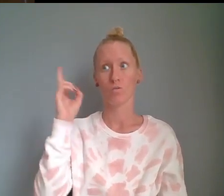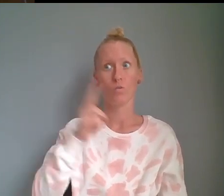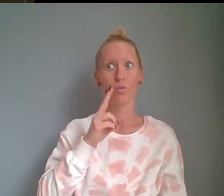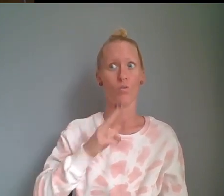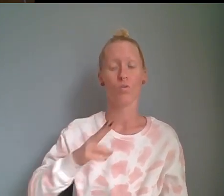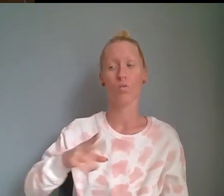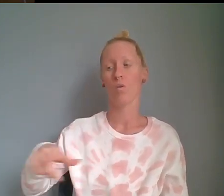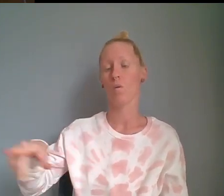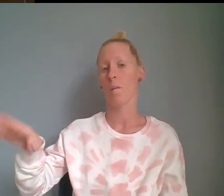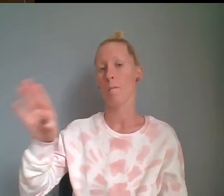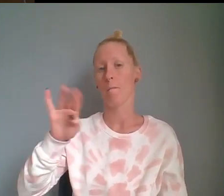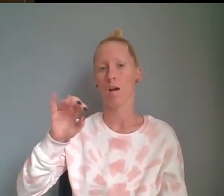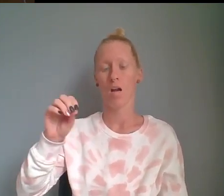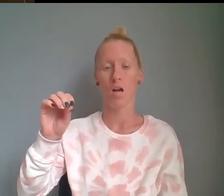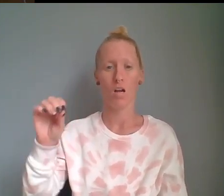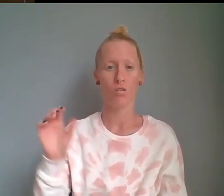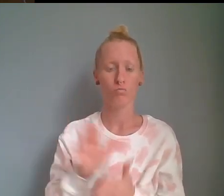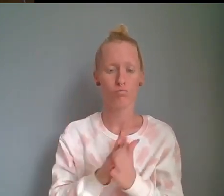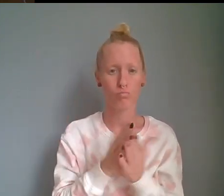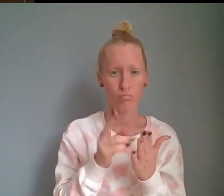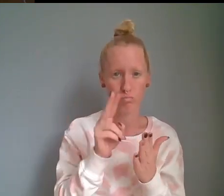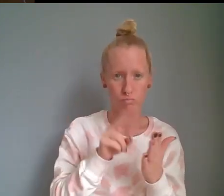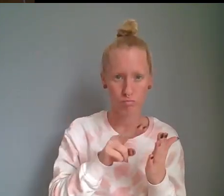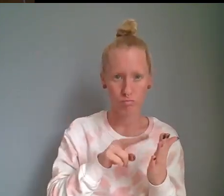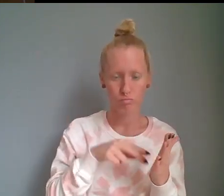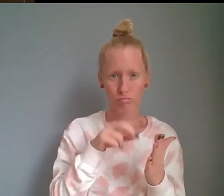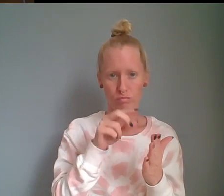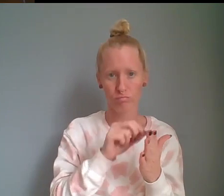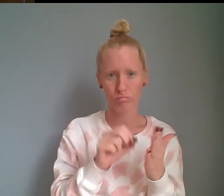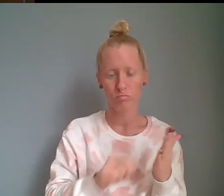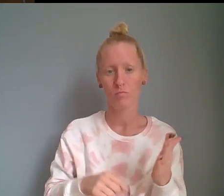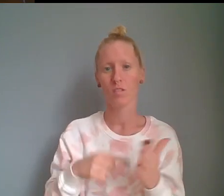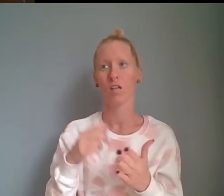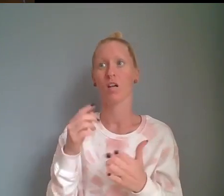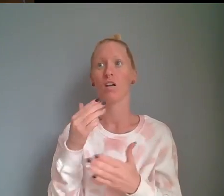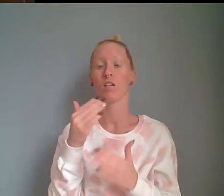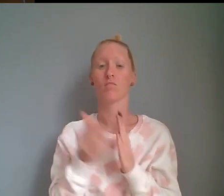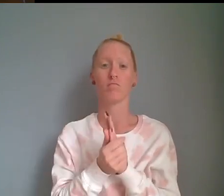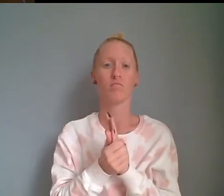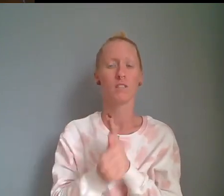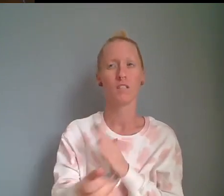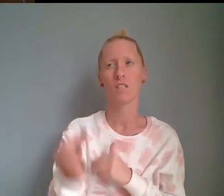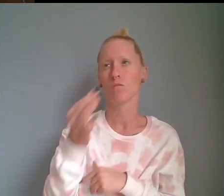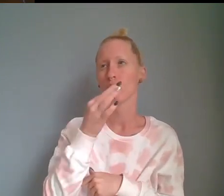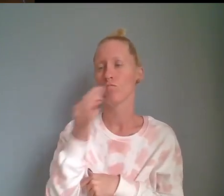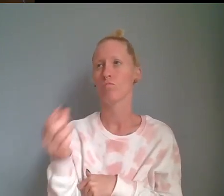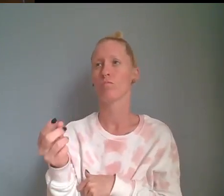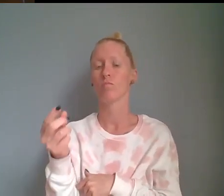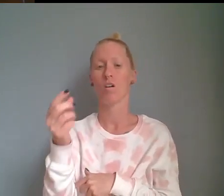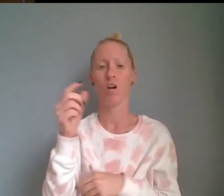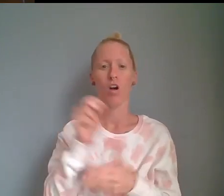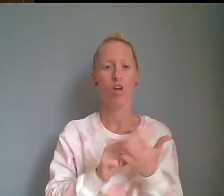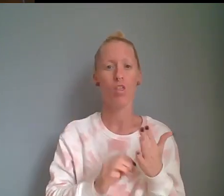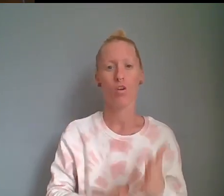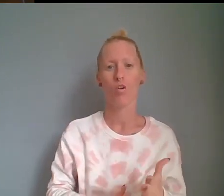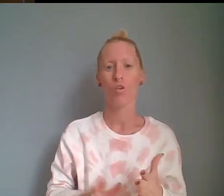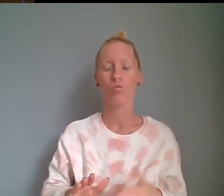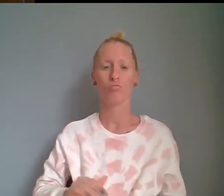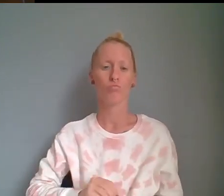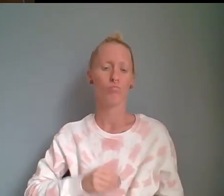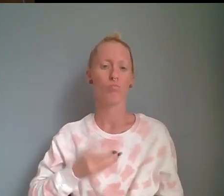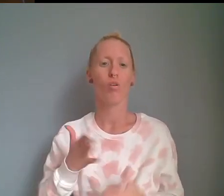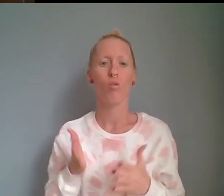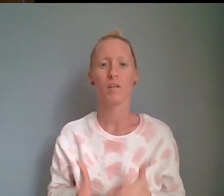biographies on a number of well-known authors and poets and